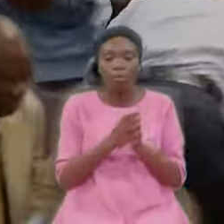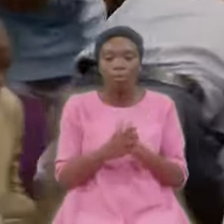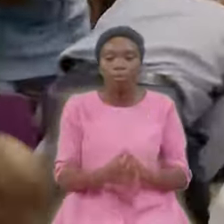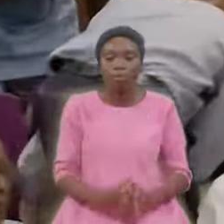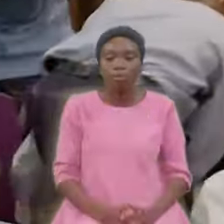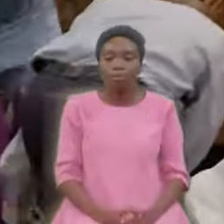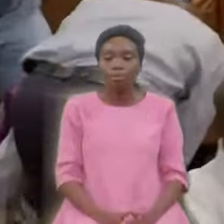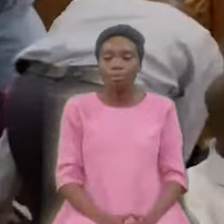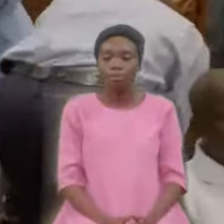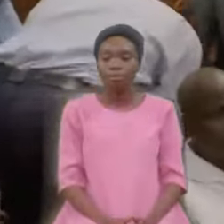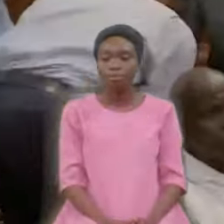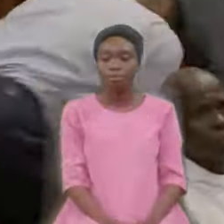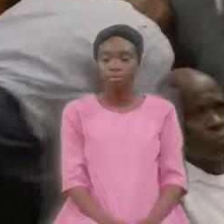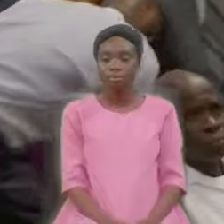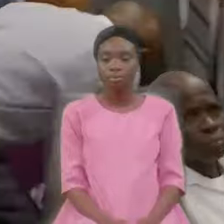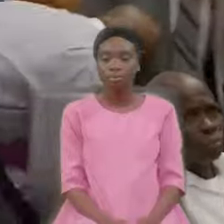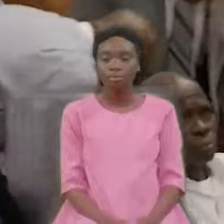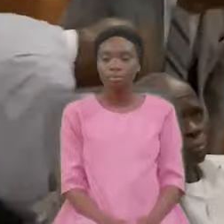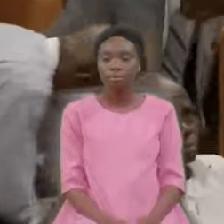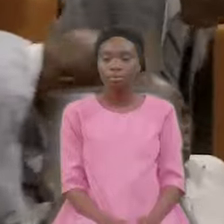Praise the Lord.